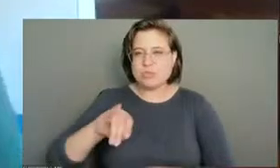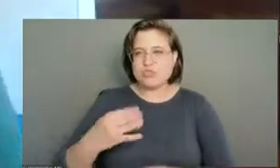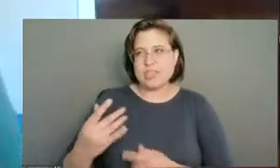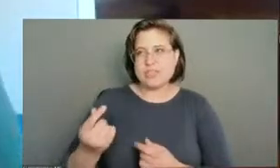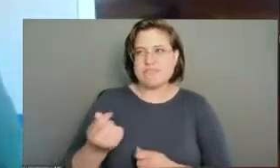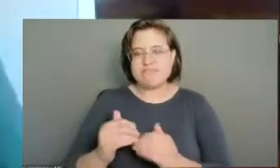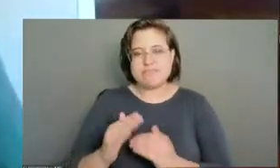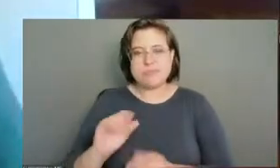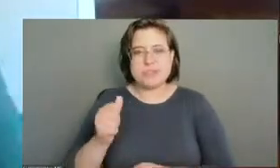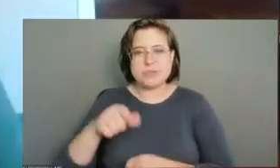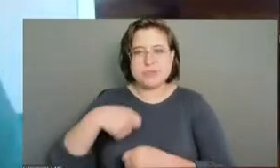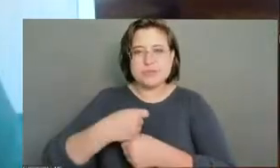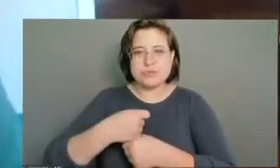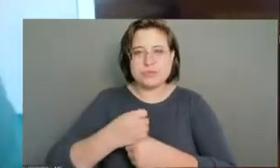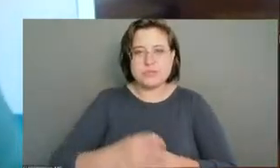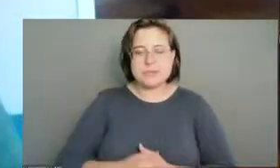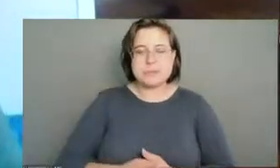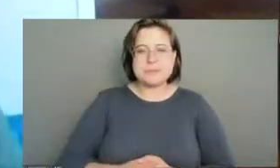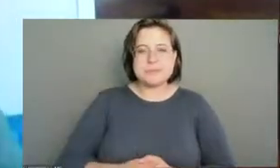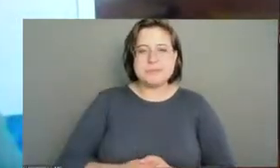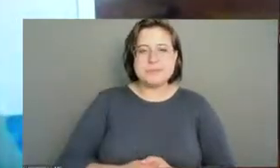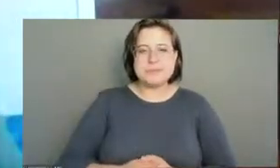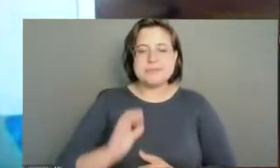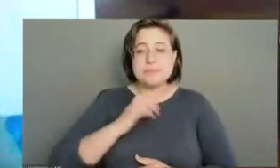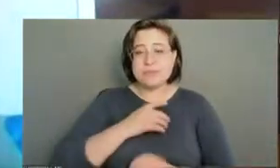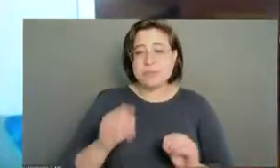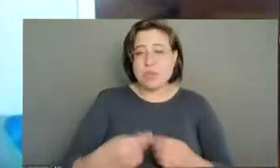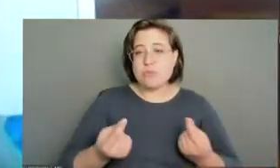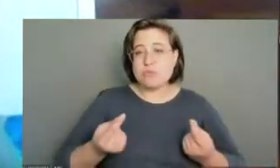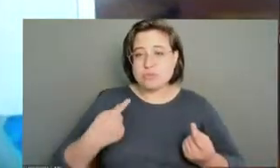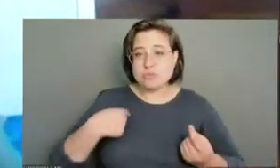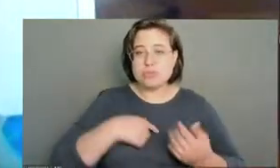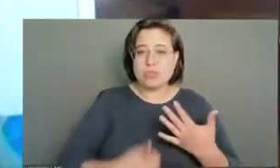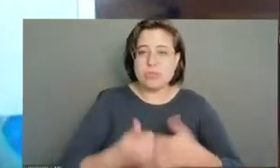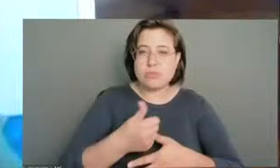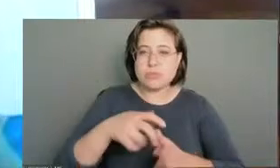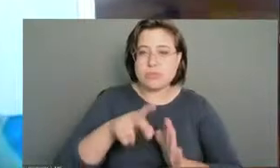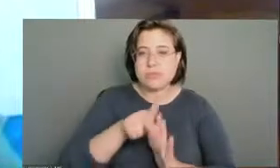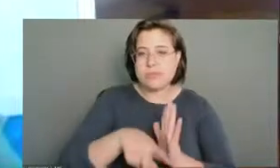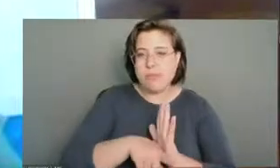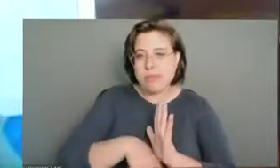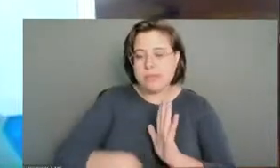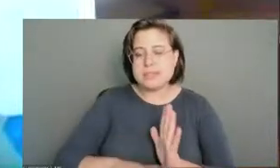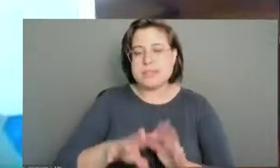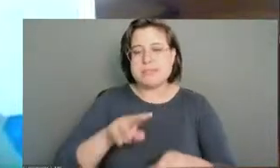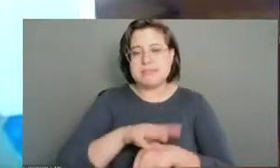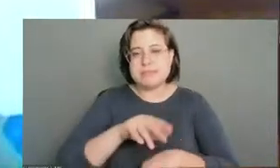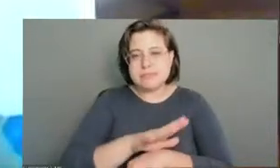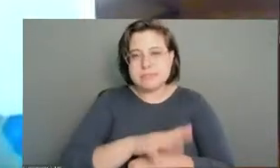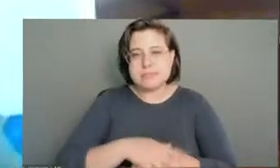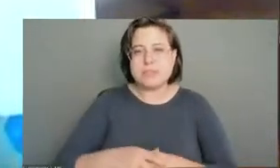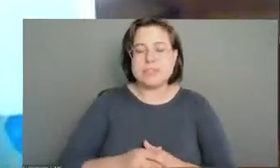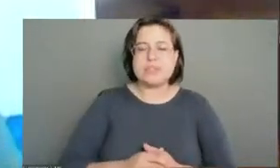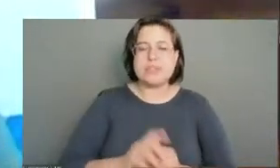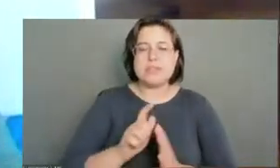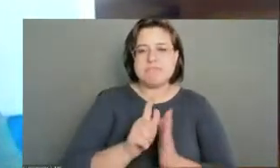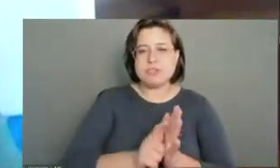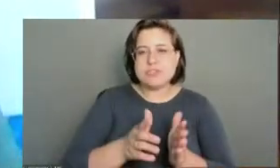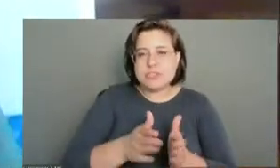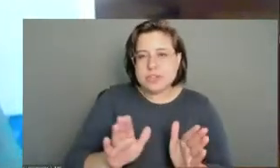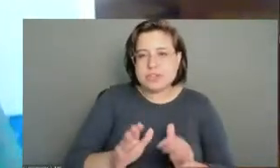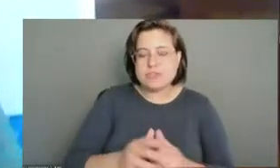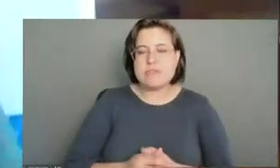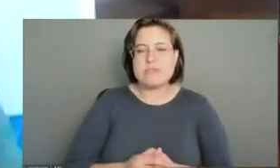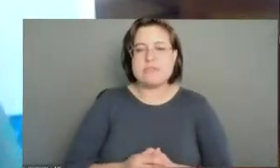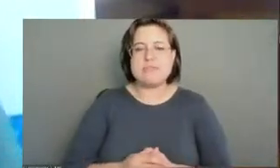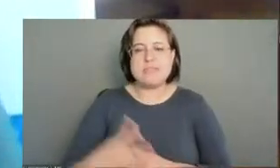years. Our office serves as the principal policy advisor to the Attorney General and the Deputy Attorney General. And in that